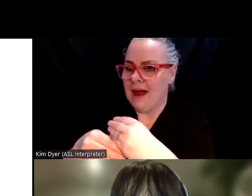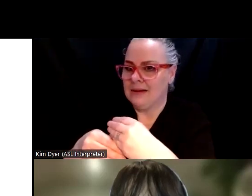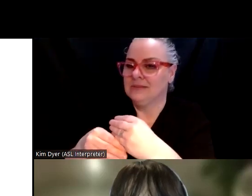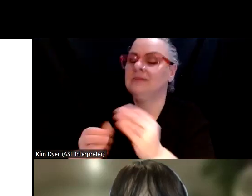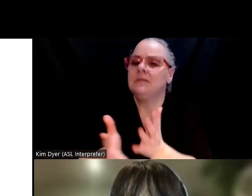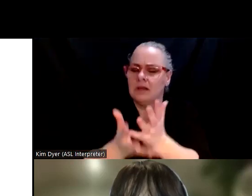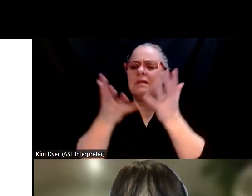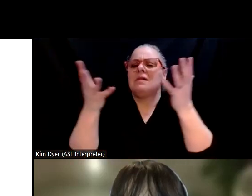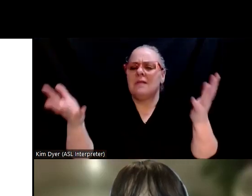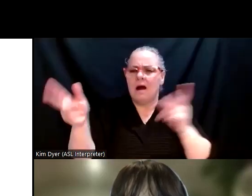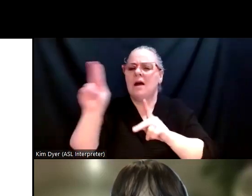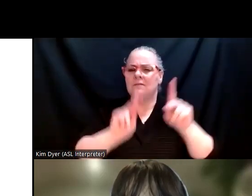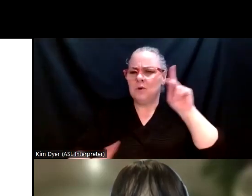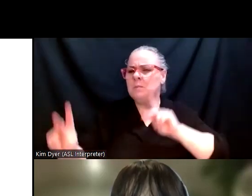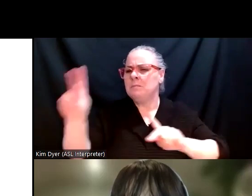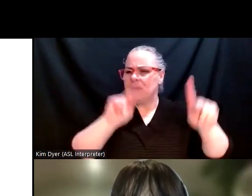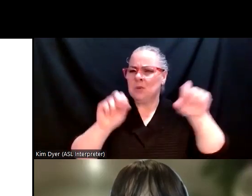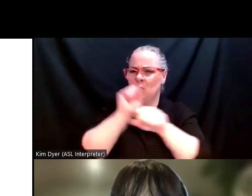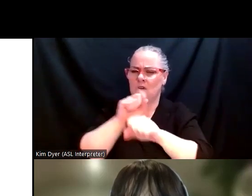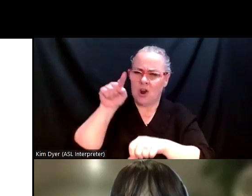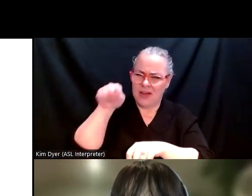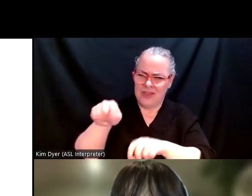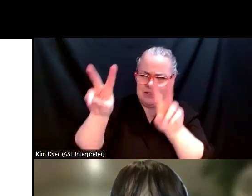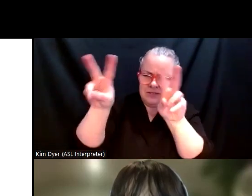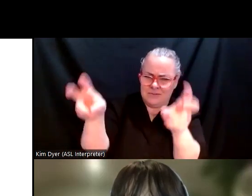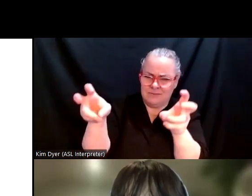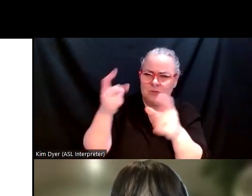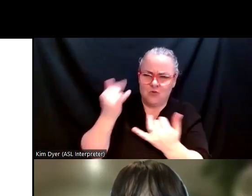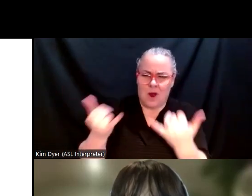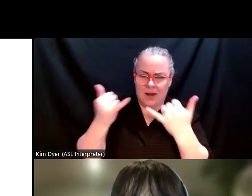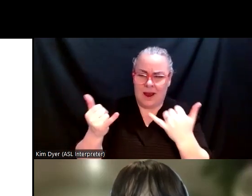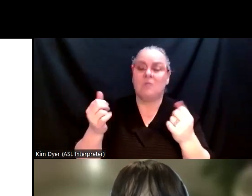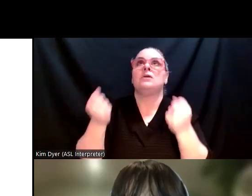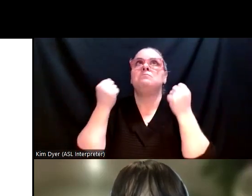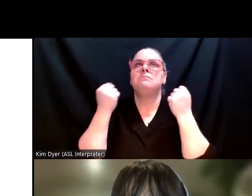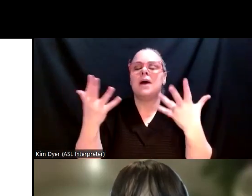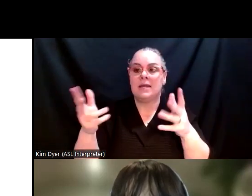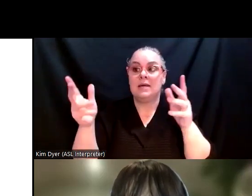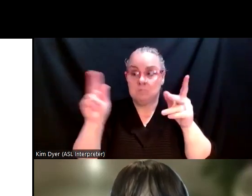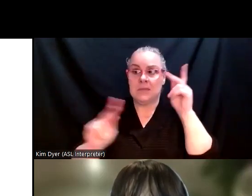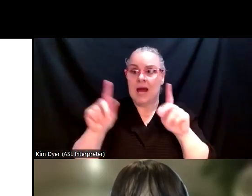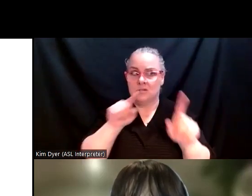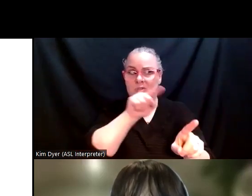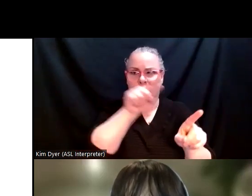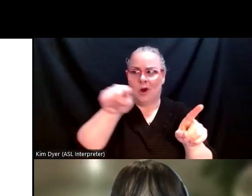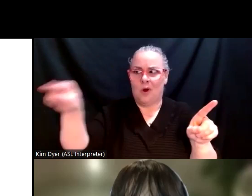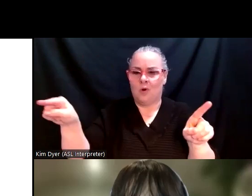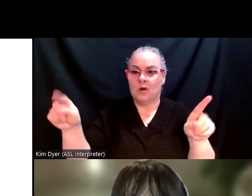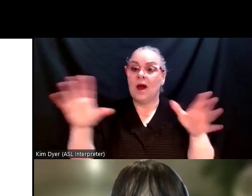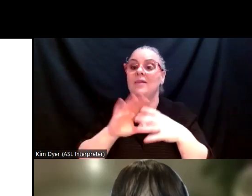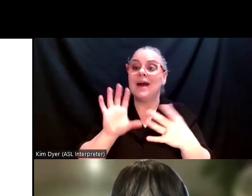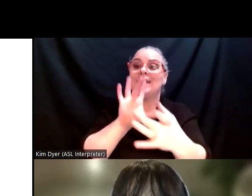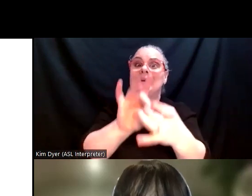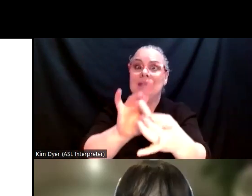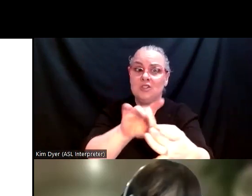lot of people working on this particular subject right now. And there are a lot of places to go that can connect you to yet another